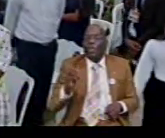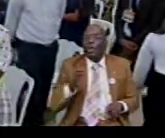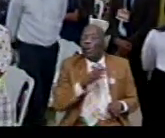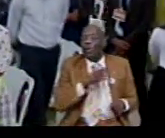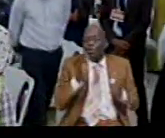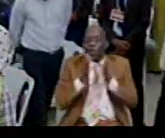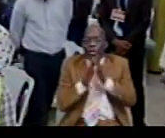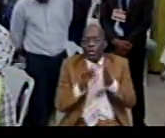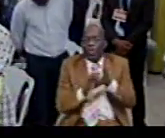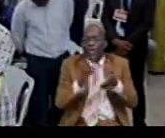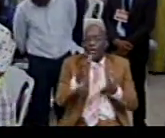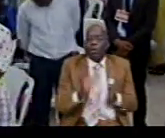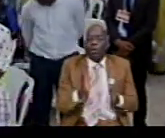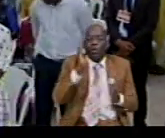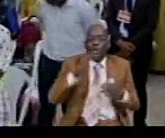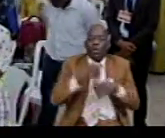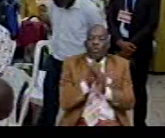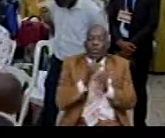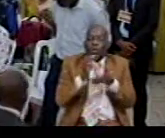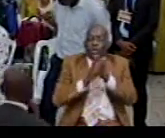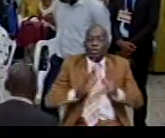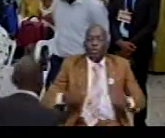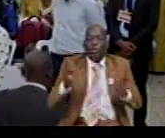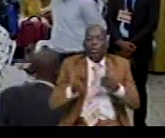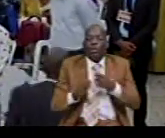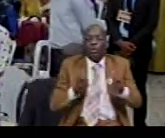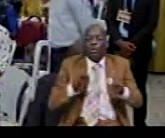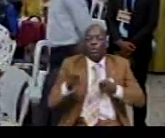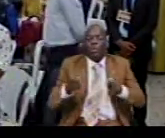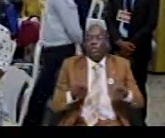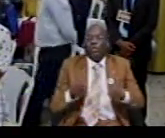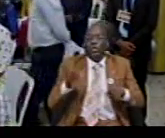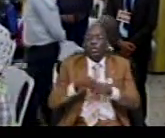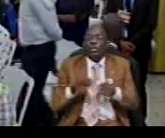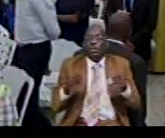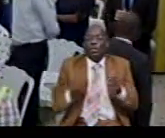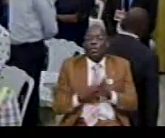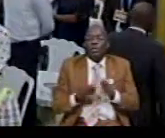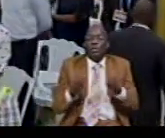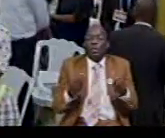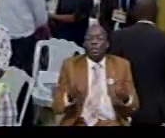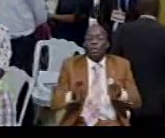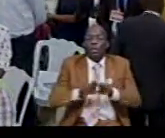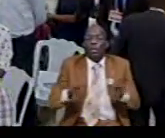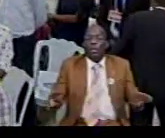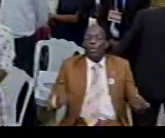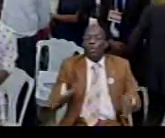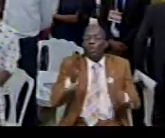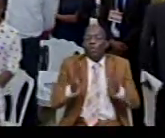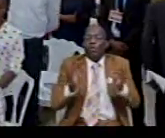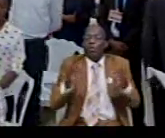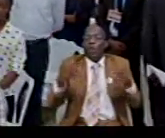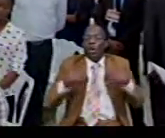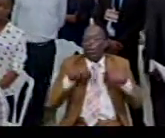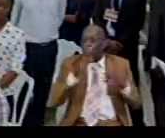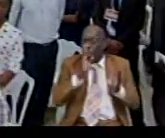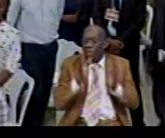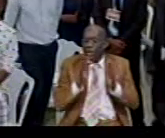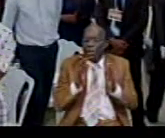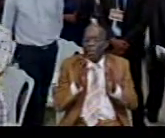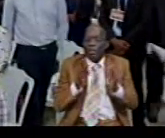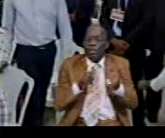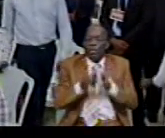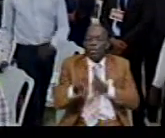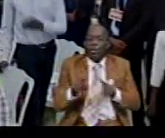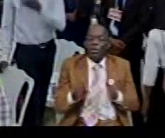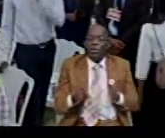nations. Enough of shedding of blood. People have been killed, going to hell unprepared. That God Almighty will